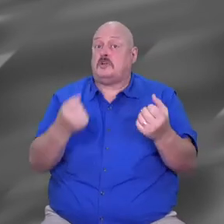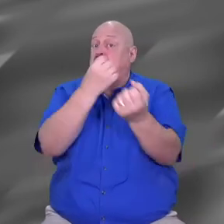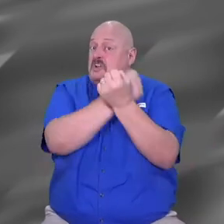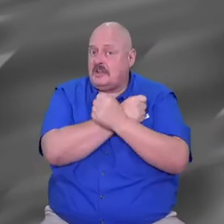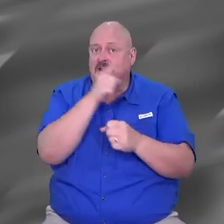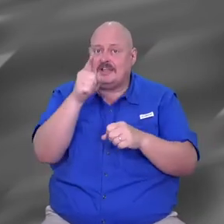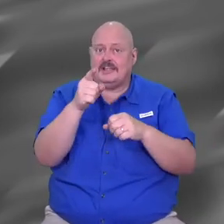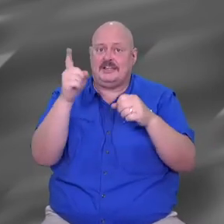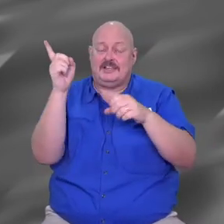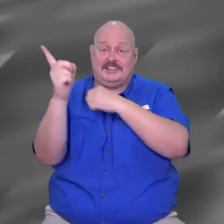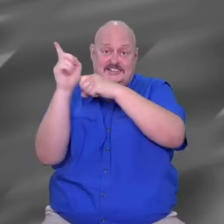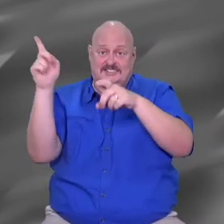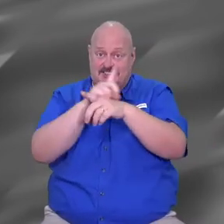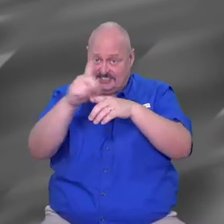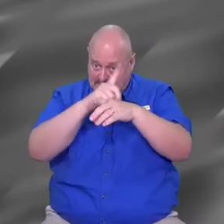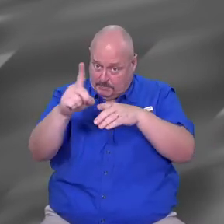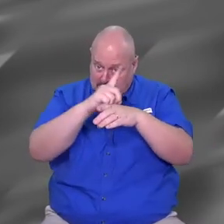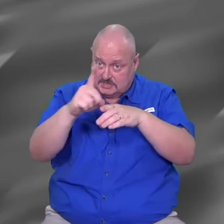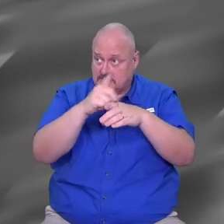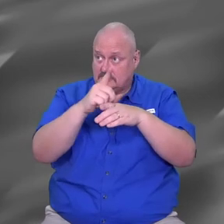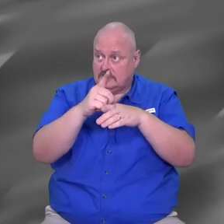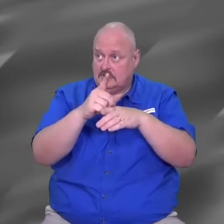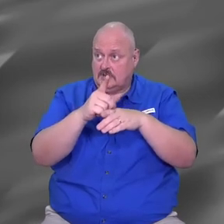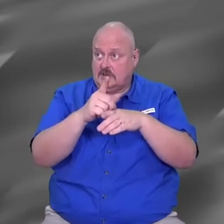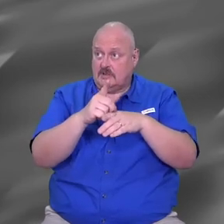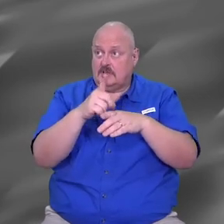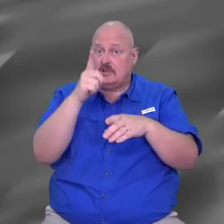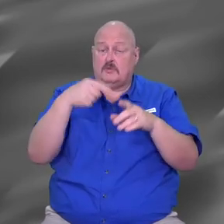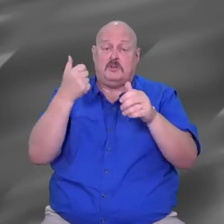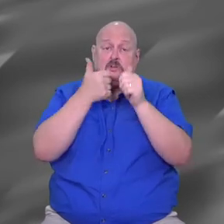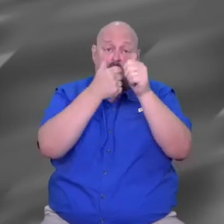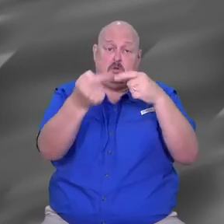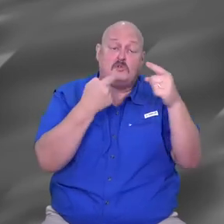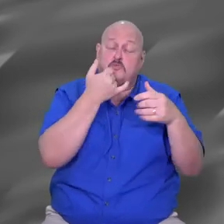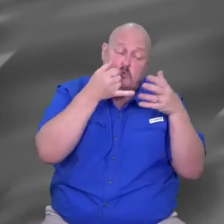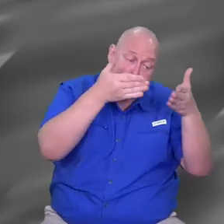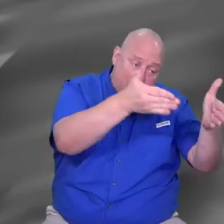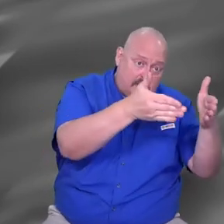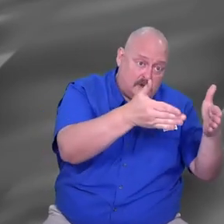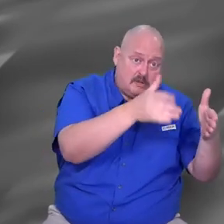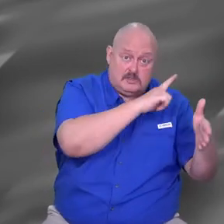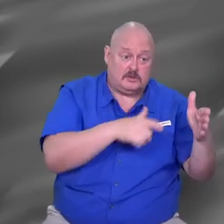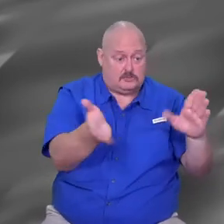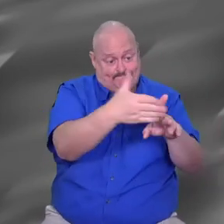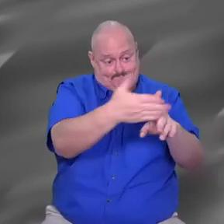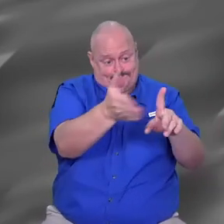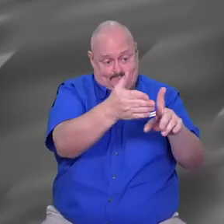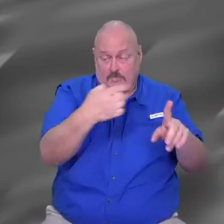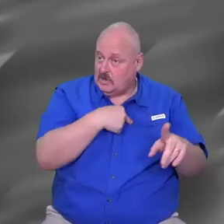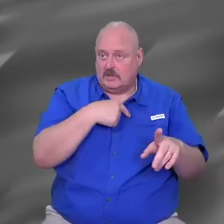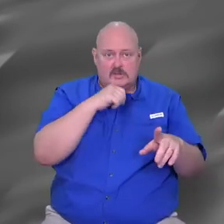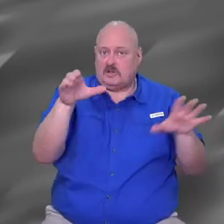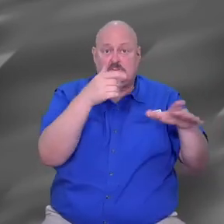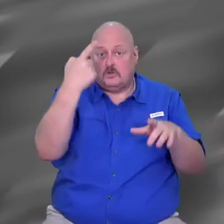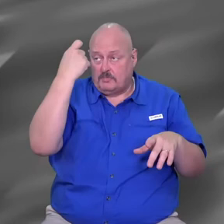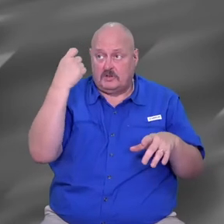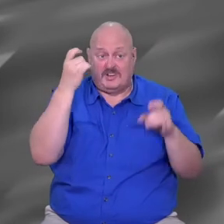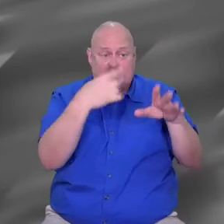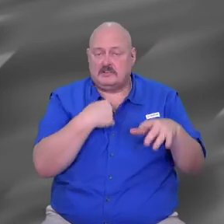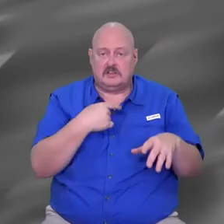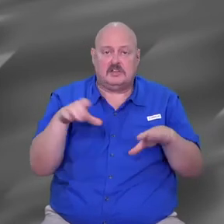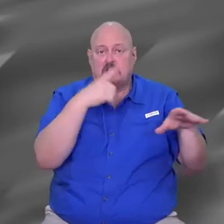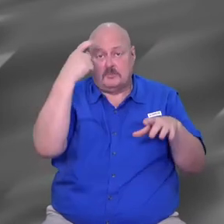he chastens. In other words, when we're headed the wrong direction and the Lord whips us and nudges us, he doesn't do it because he hates us. He